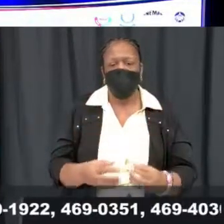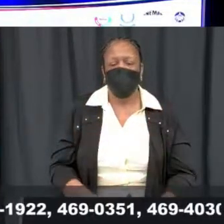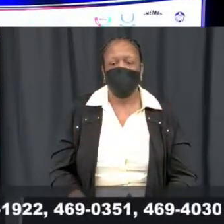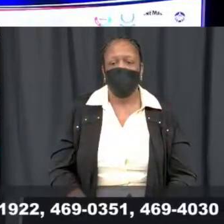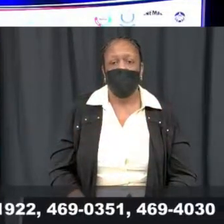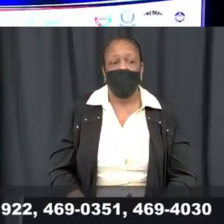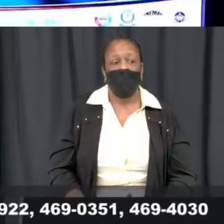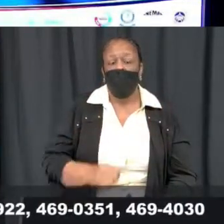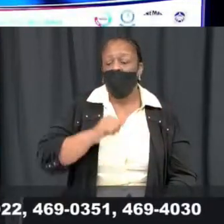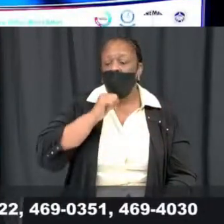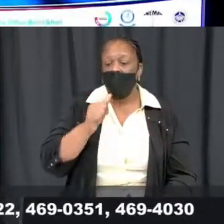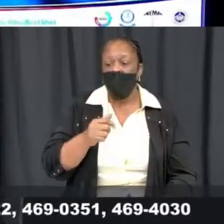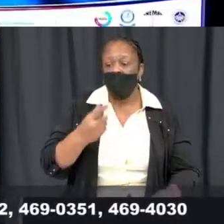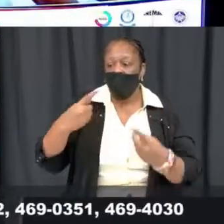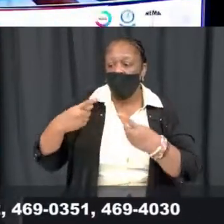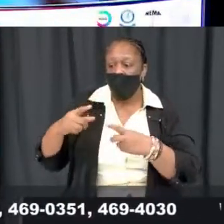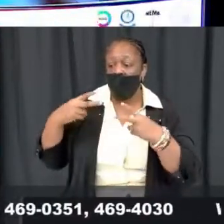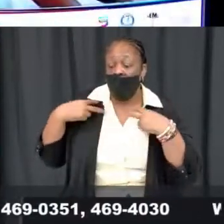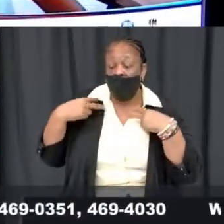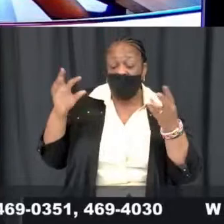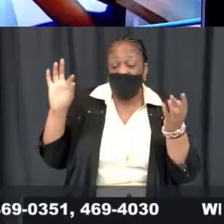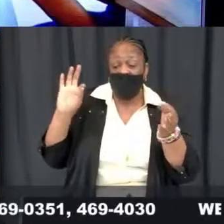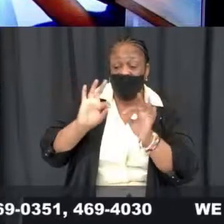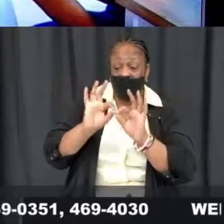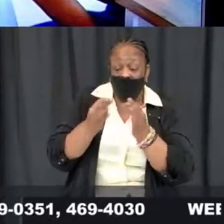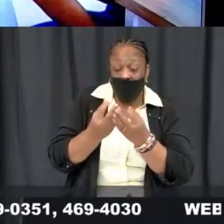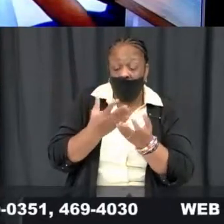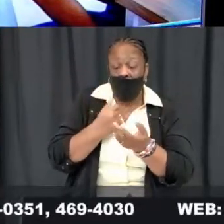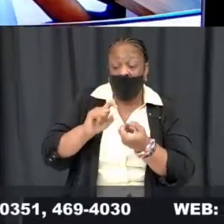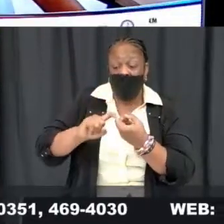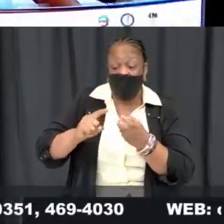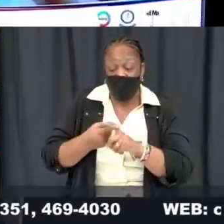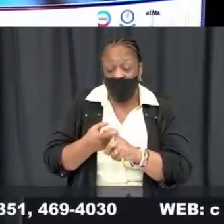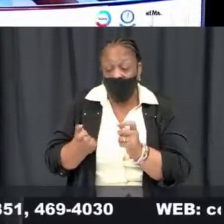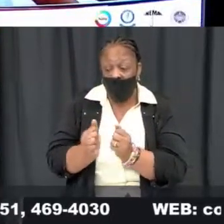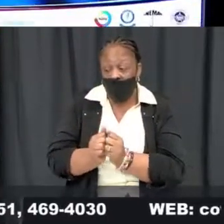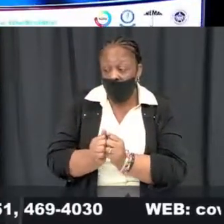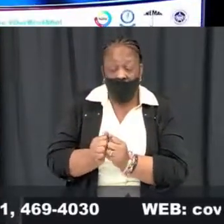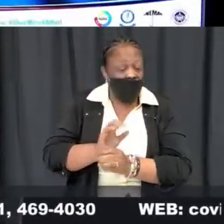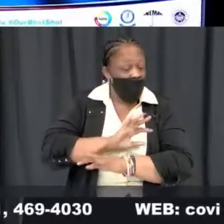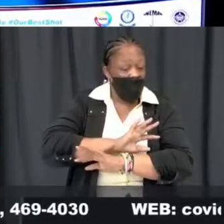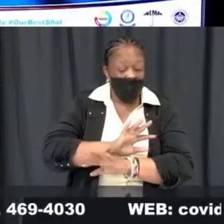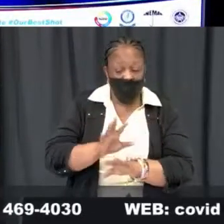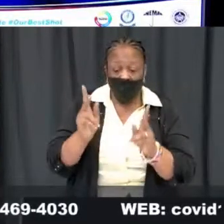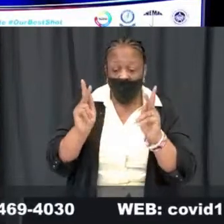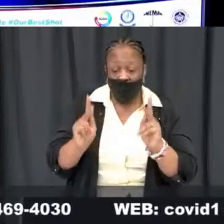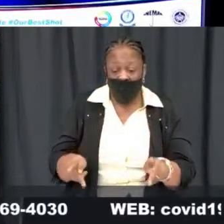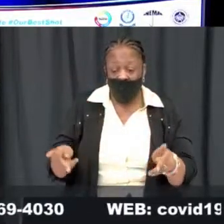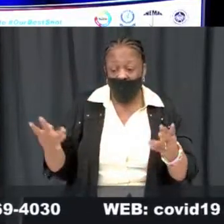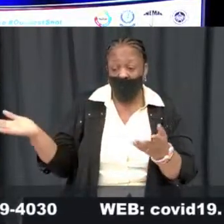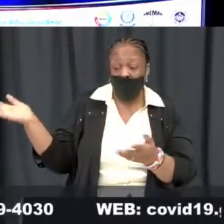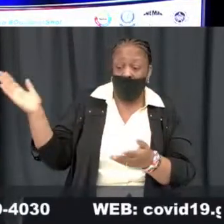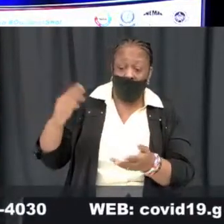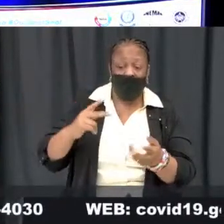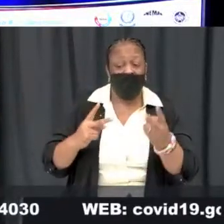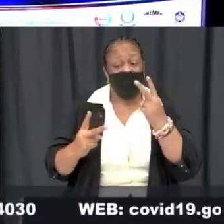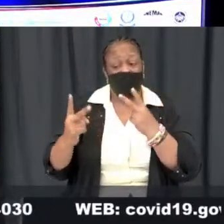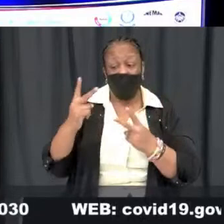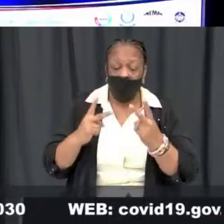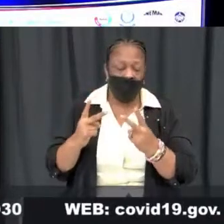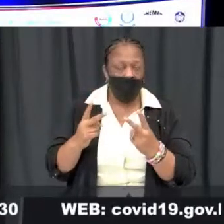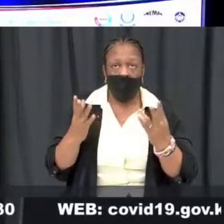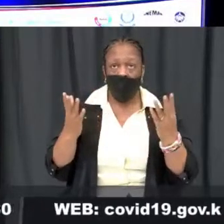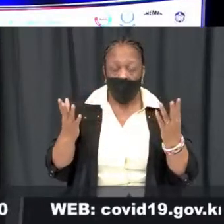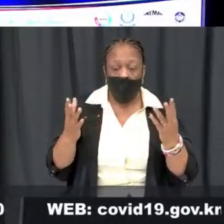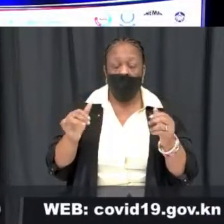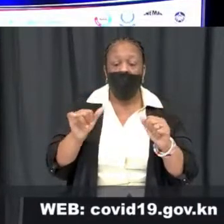able to be with loved ones and friends, not having the opportunity to have persons to come and visit while you're at your lowest. But